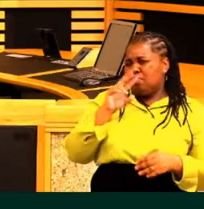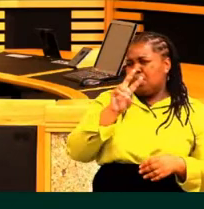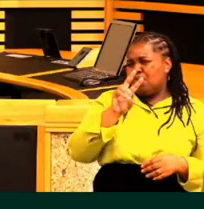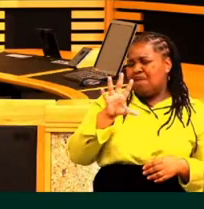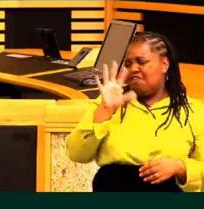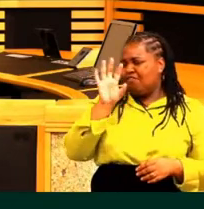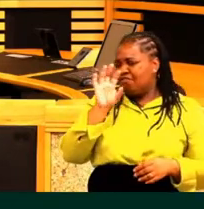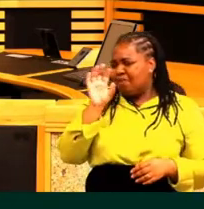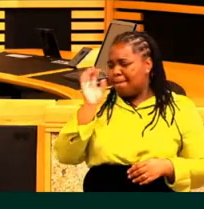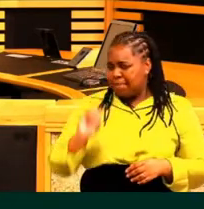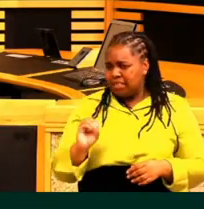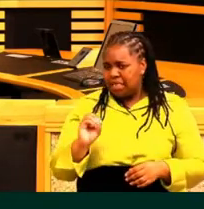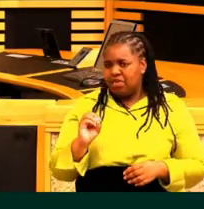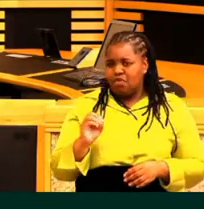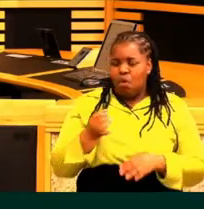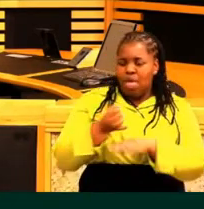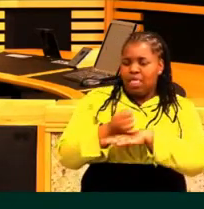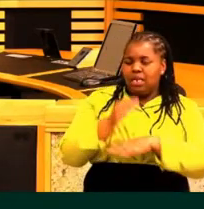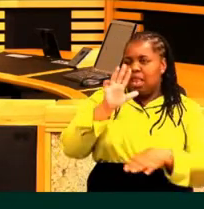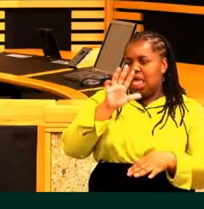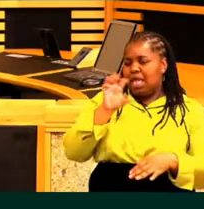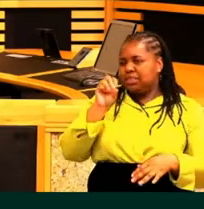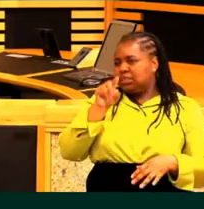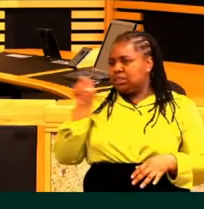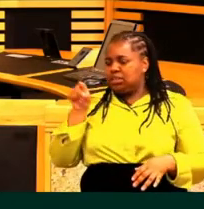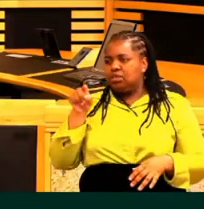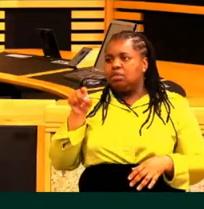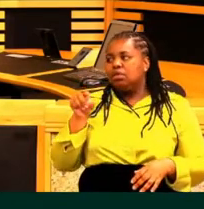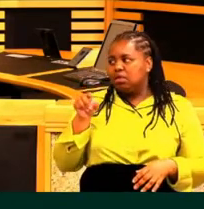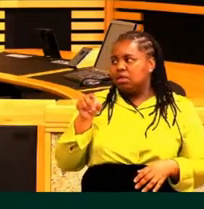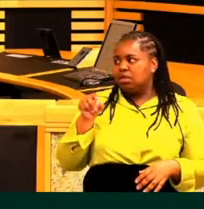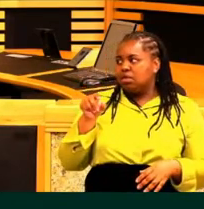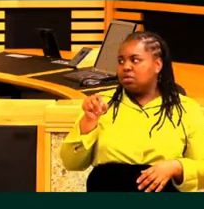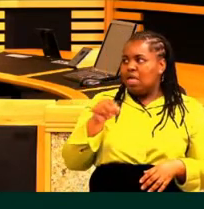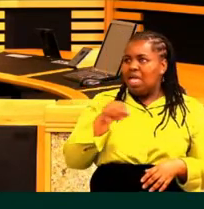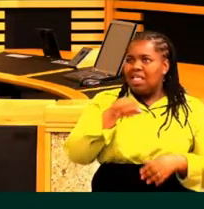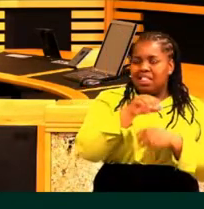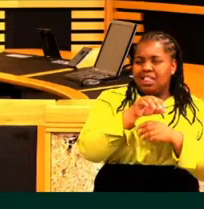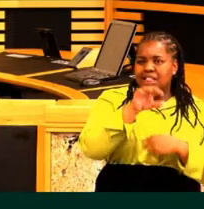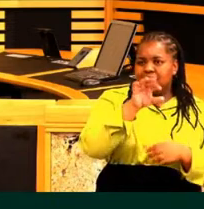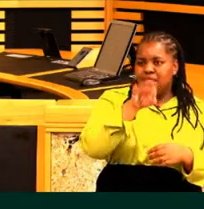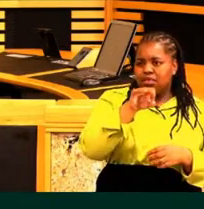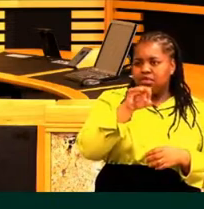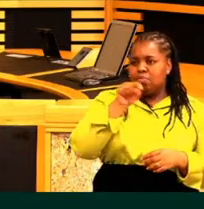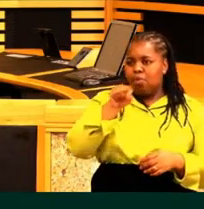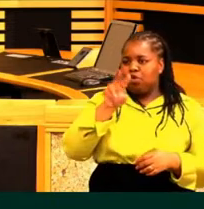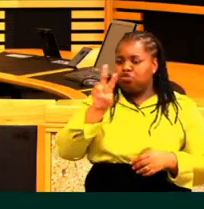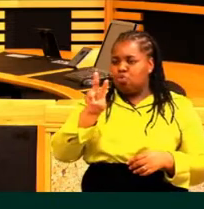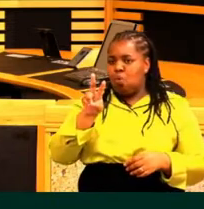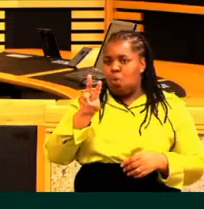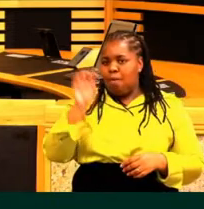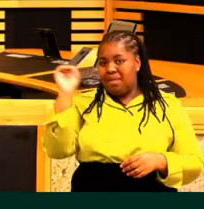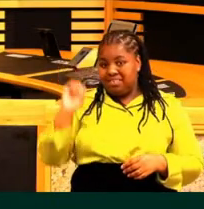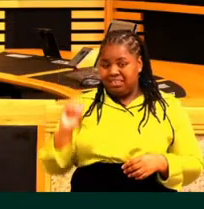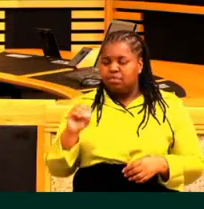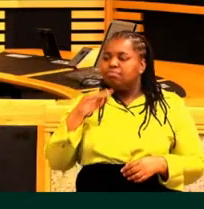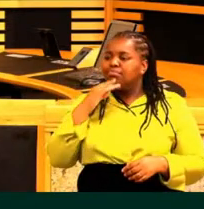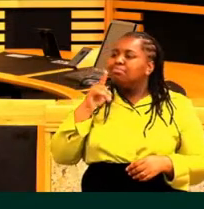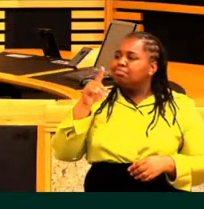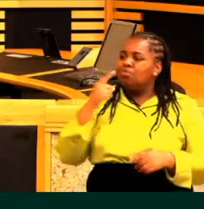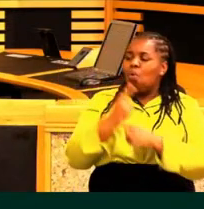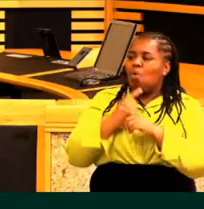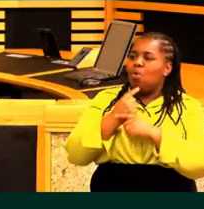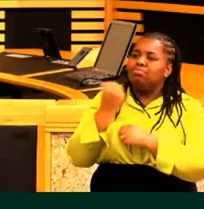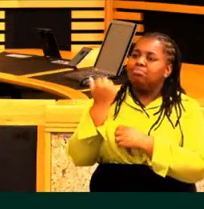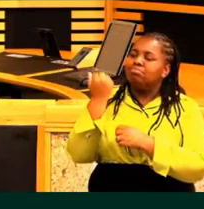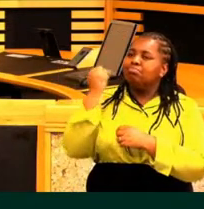in the early 90s to about 32 13 to 0.2 percent although manufacturing has declined over